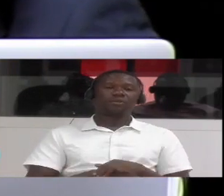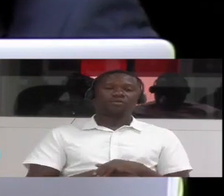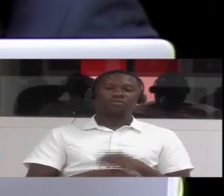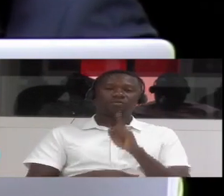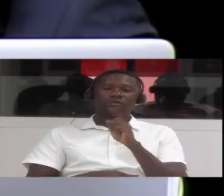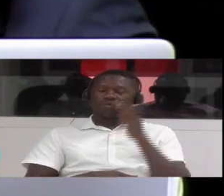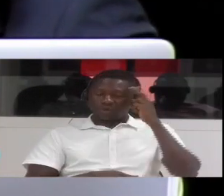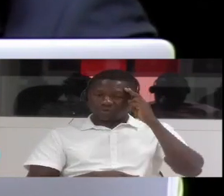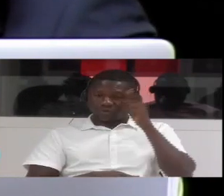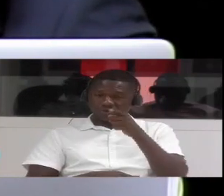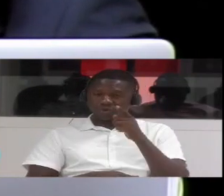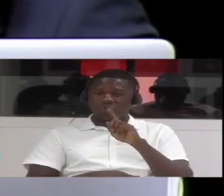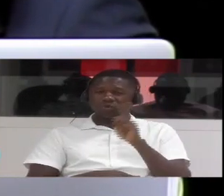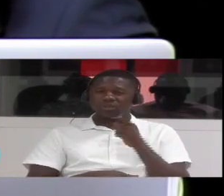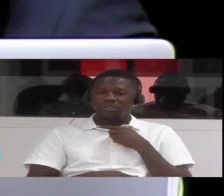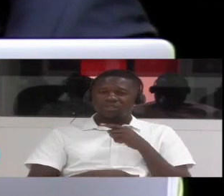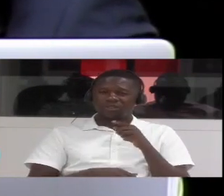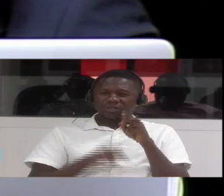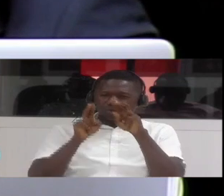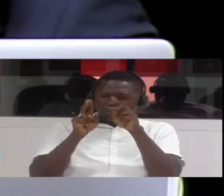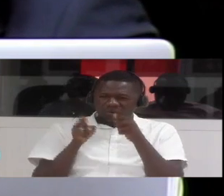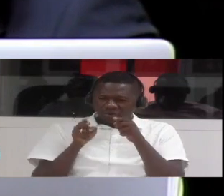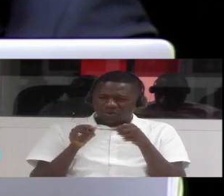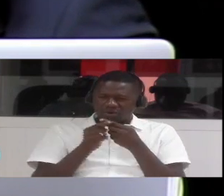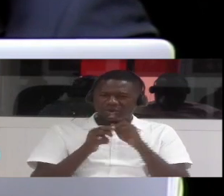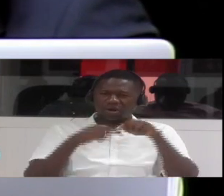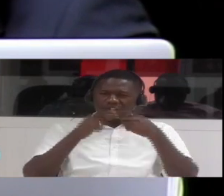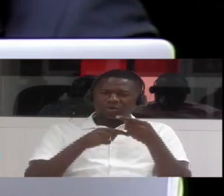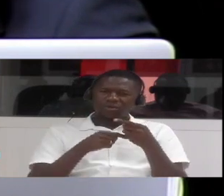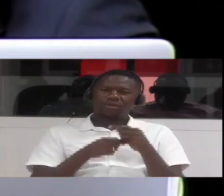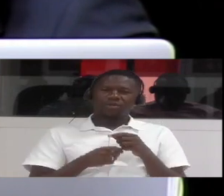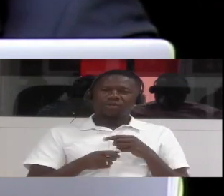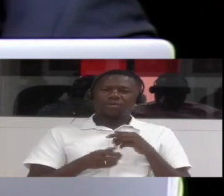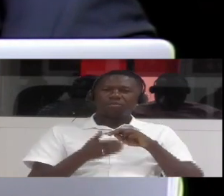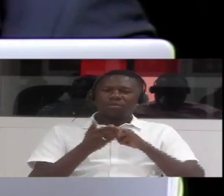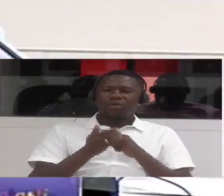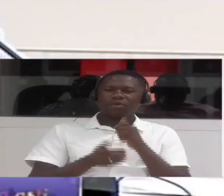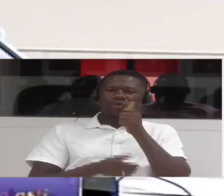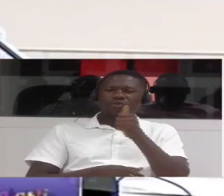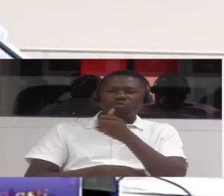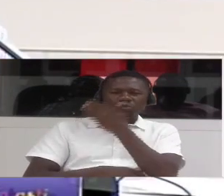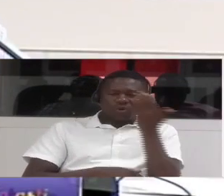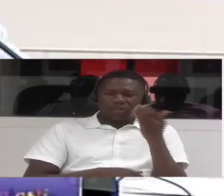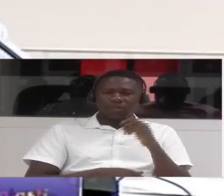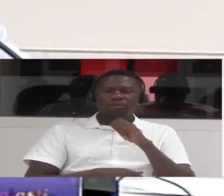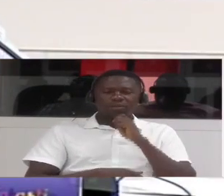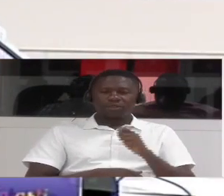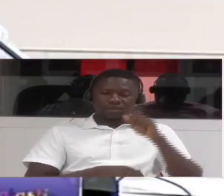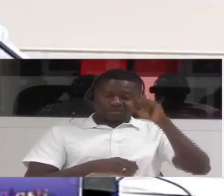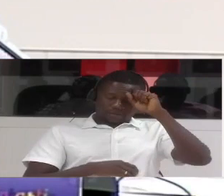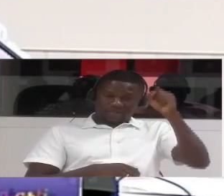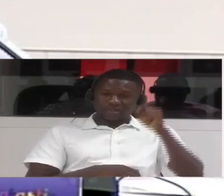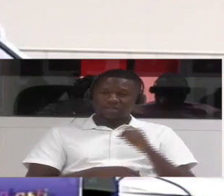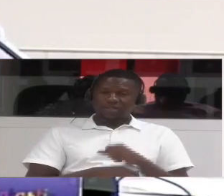was this column about? The Good morning, Mr. President. The Good morning, Mr. President column was created by Uncle